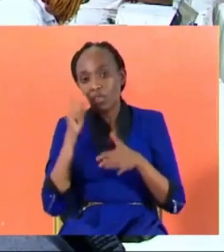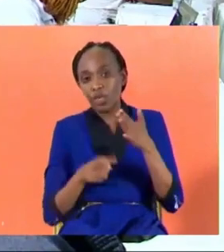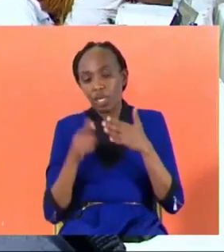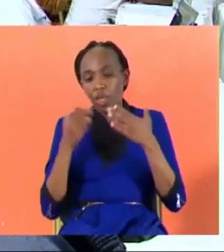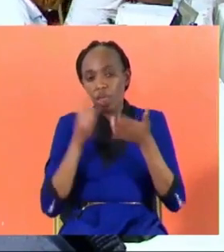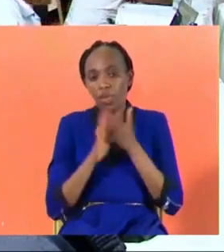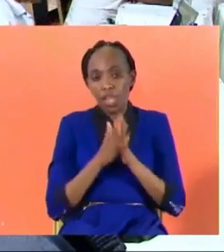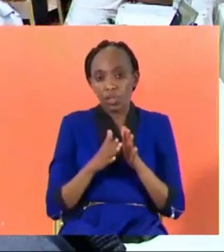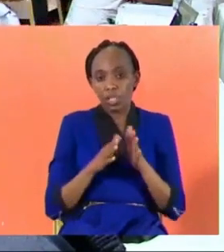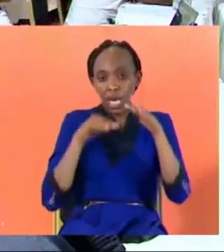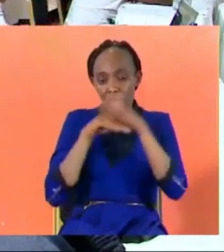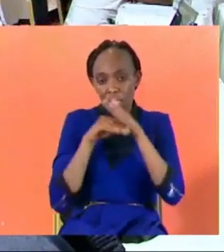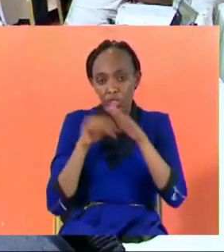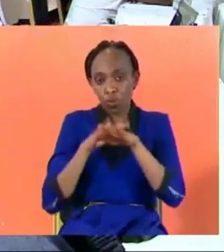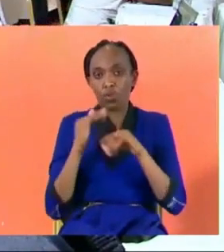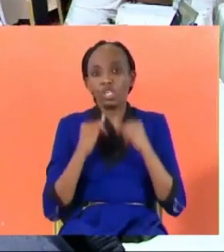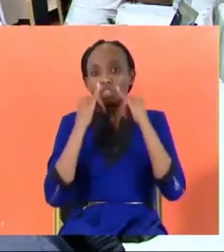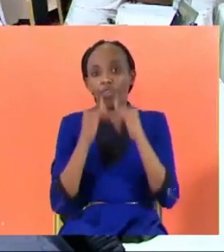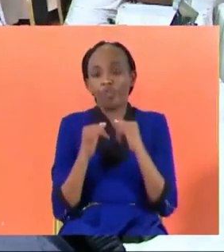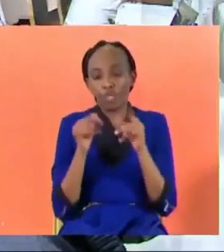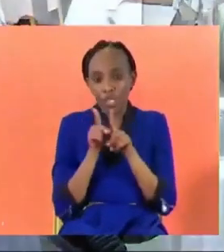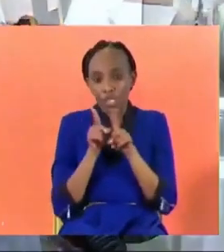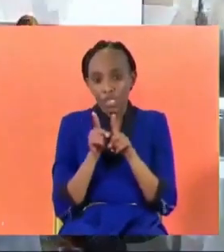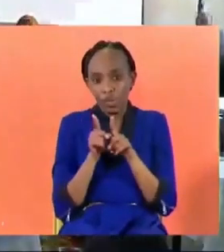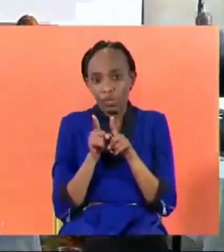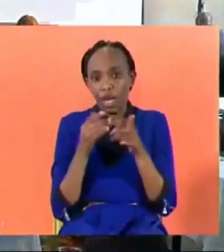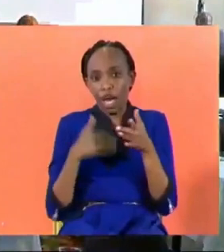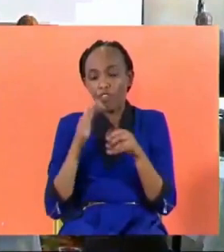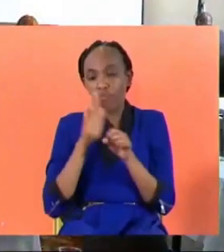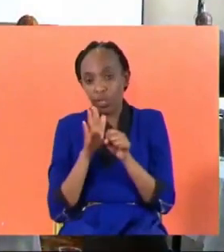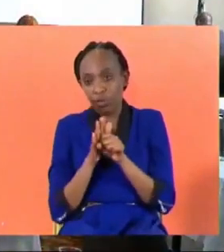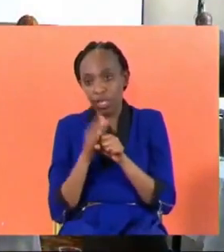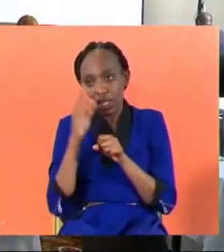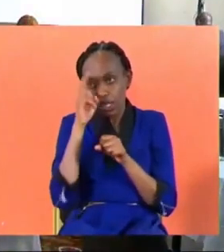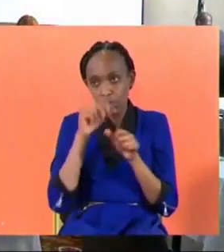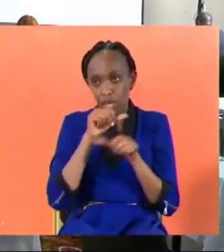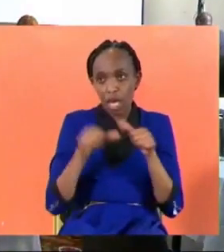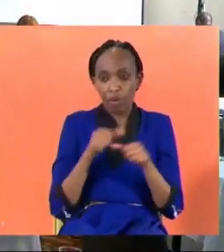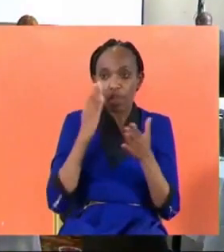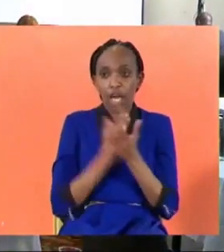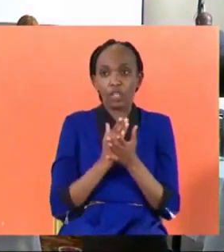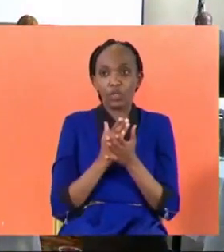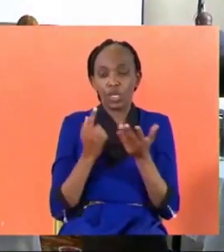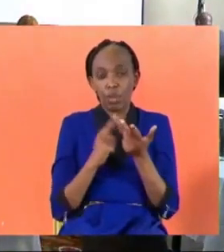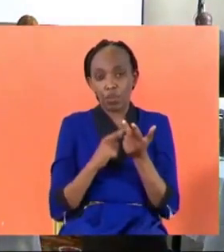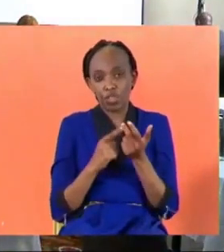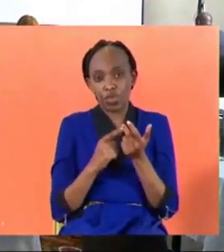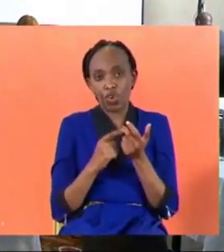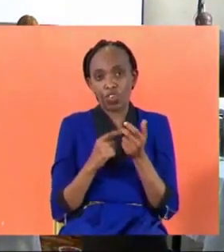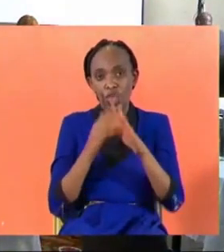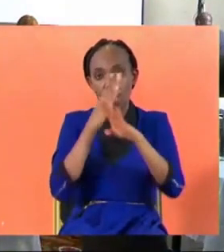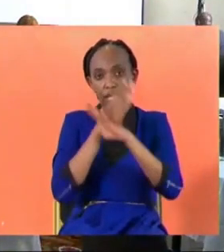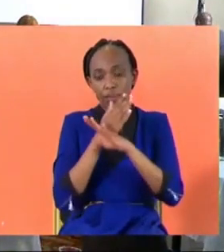to credible information. There's quite a lot of speculation about Zambia, the actual figures of Zambia's debt. It's